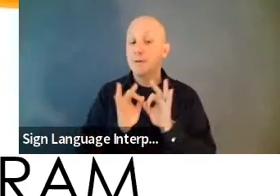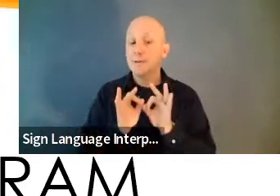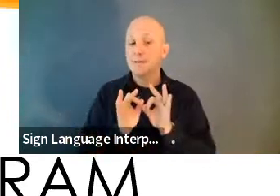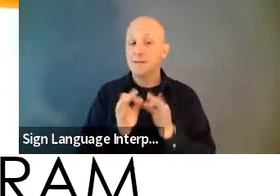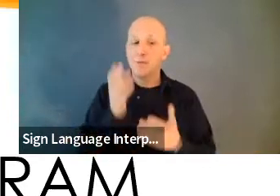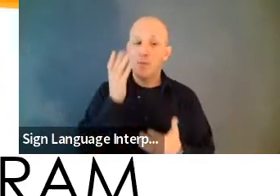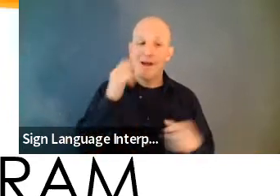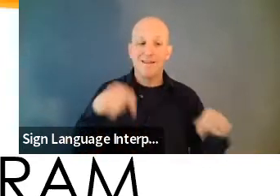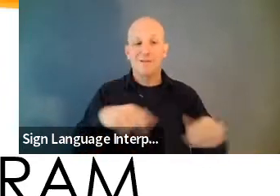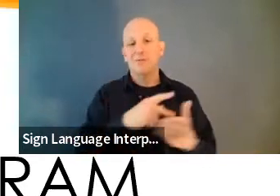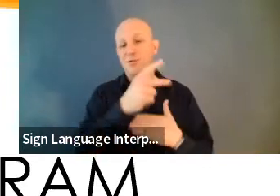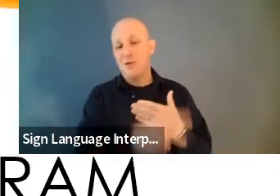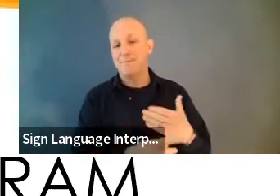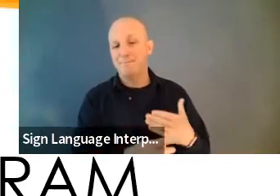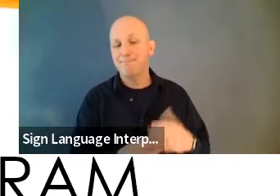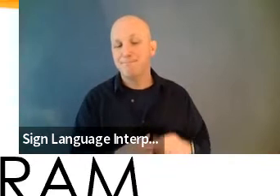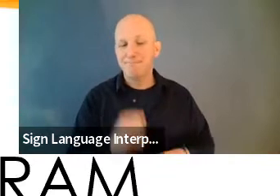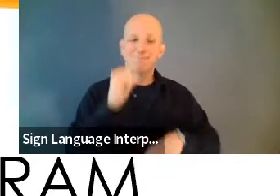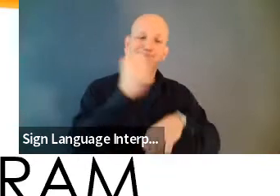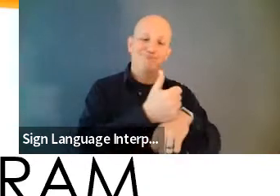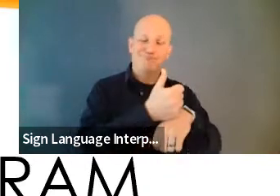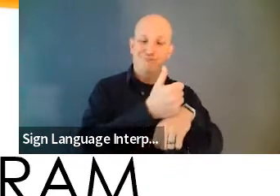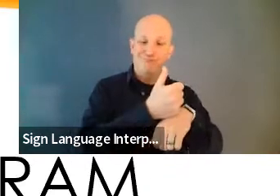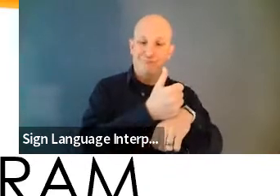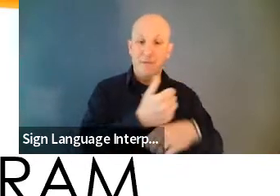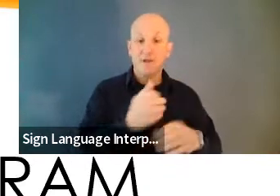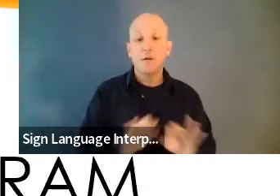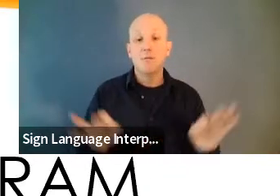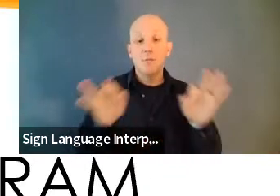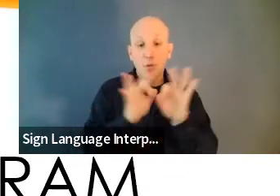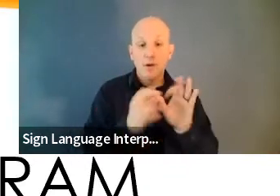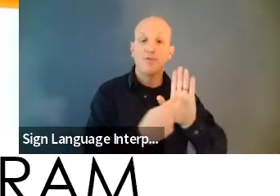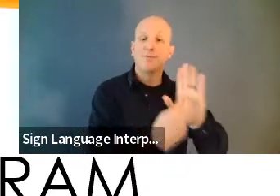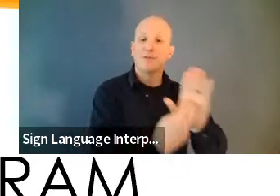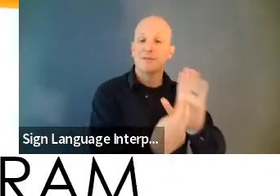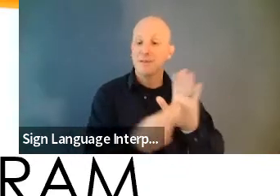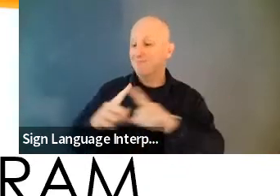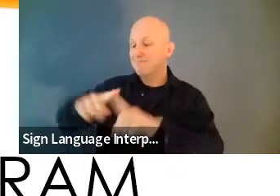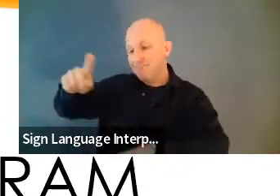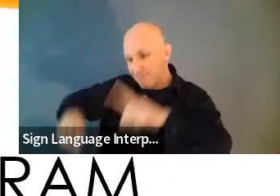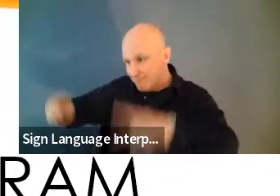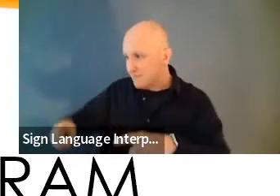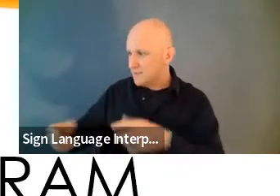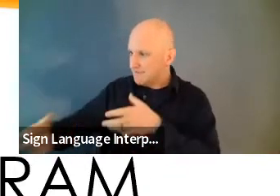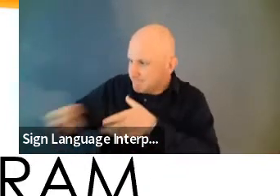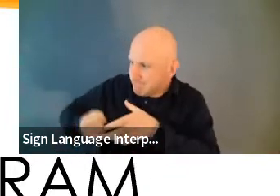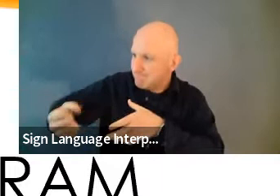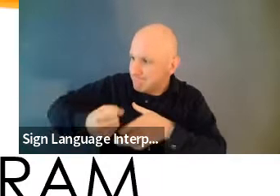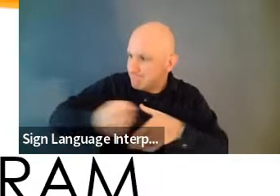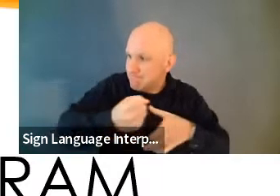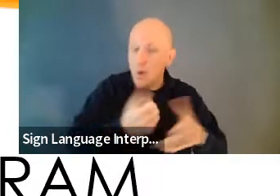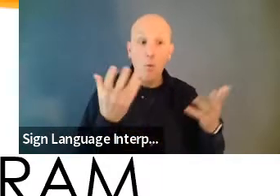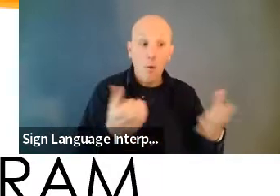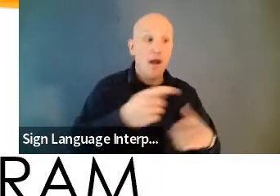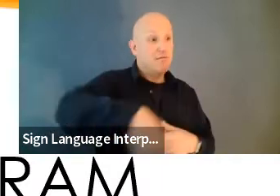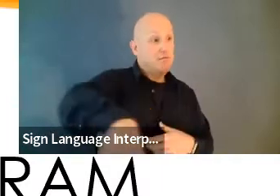this program. Really because diverse representation is necessary to help build that public trust and confidence. And especially